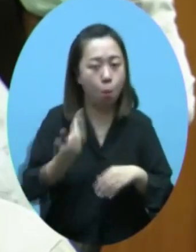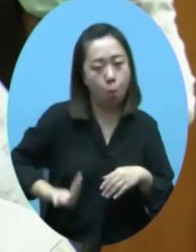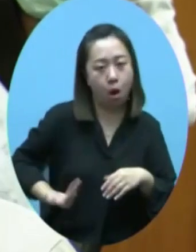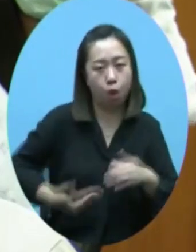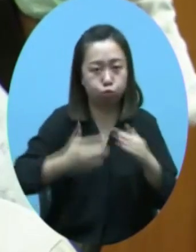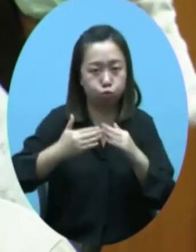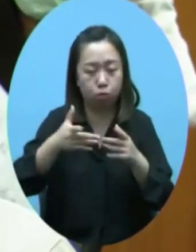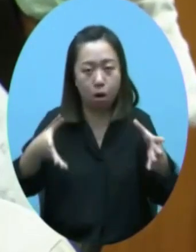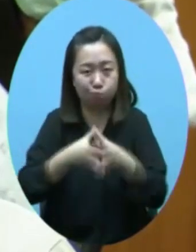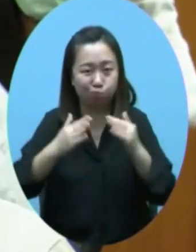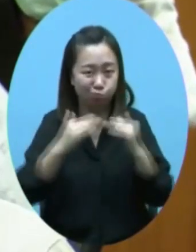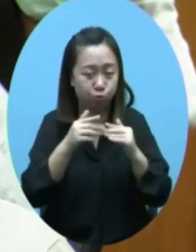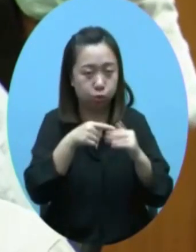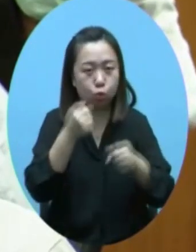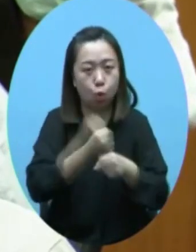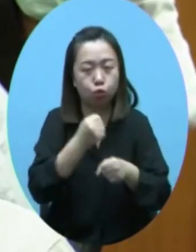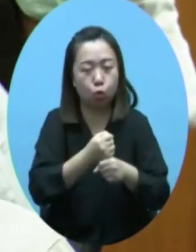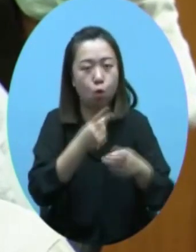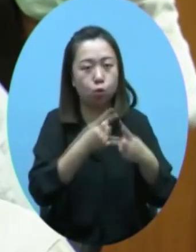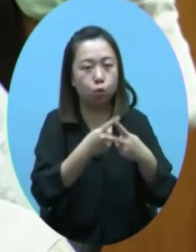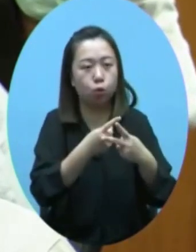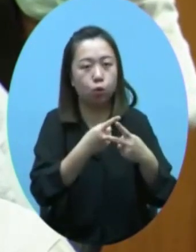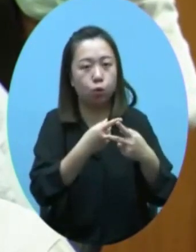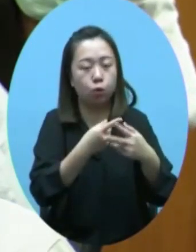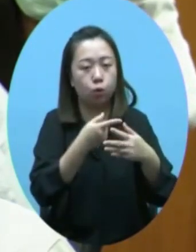you, is that person